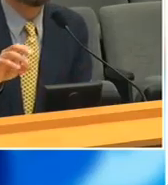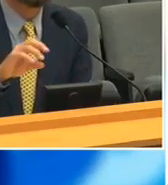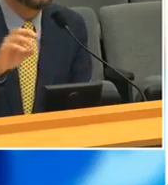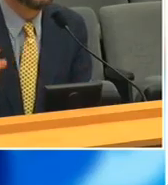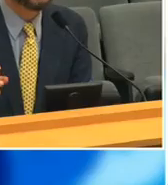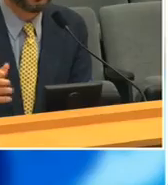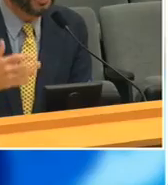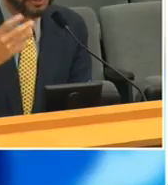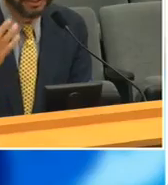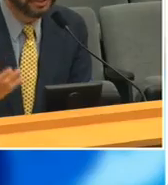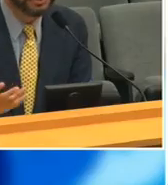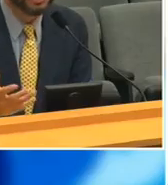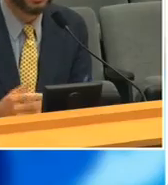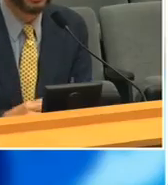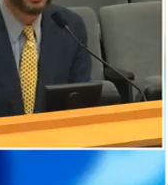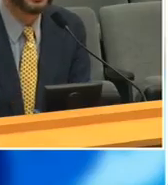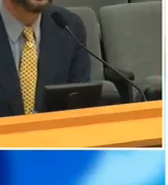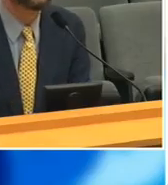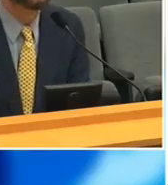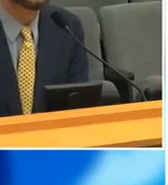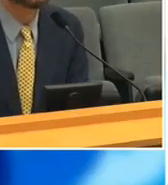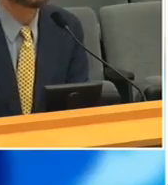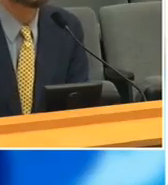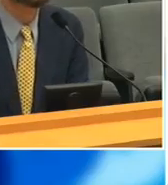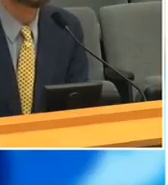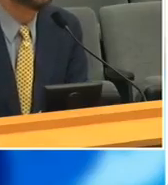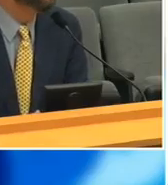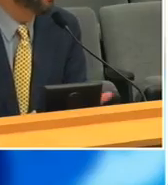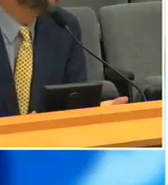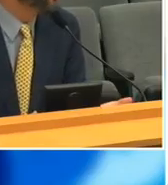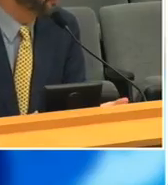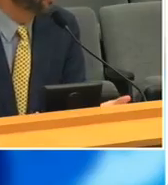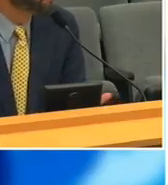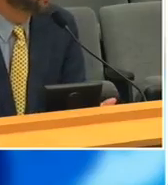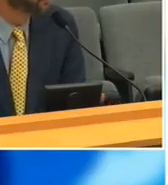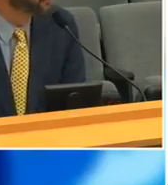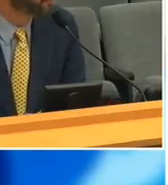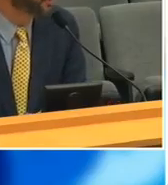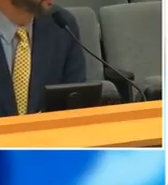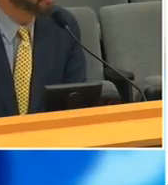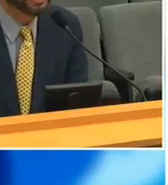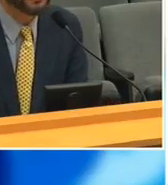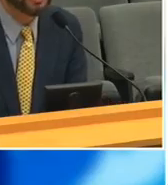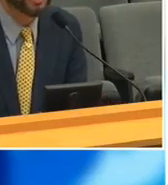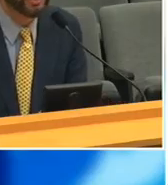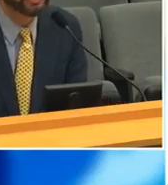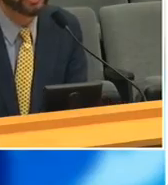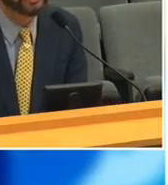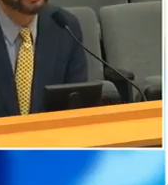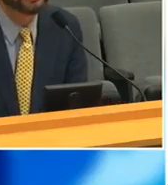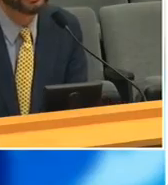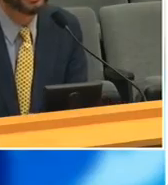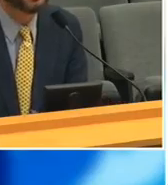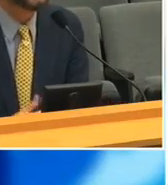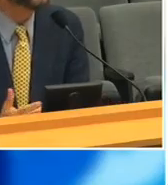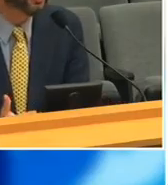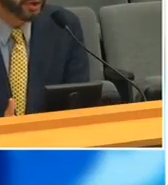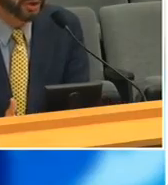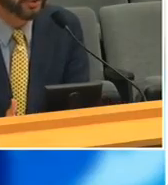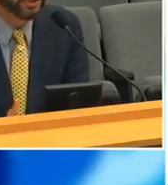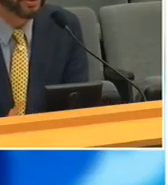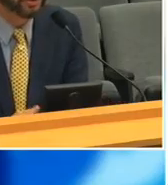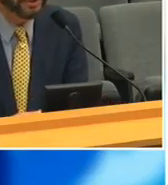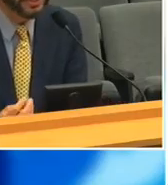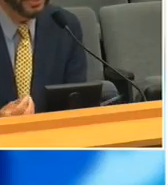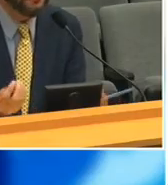of books and supplies is a category that includes, of course, books and supplies themselves, but it also includes